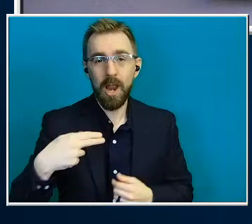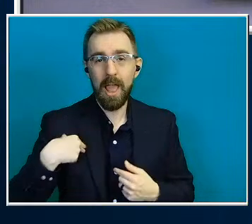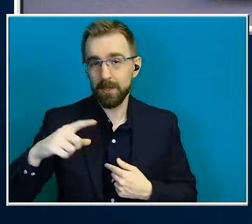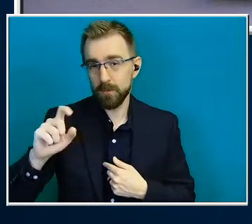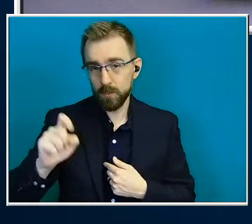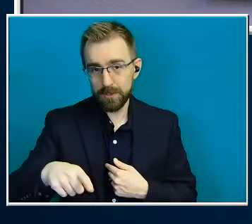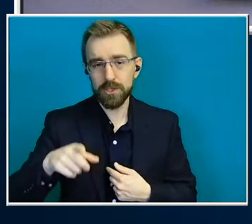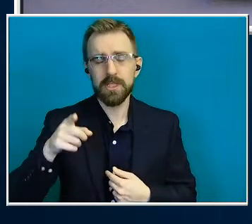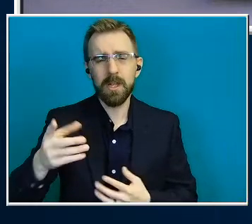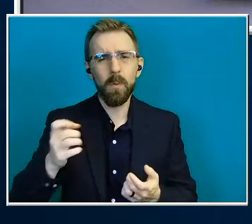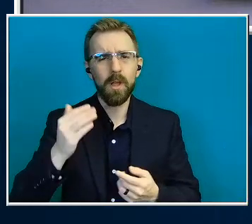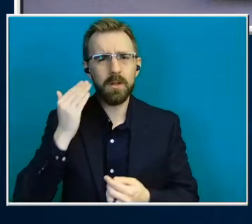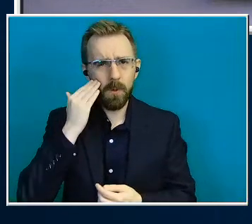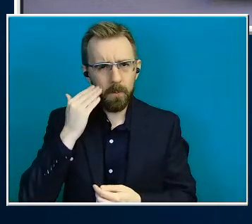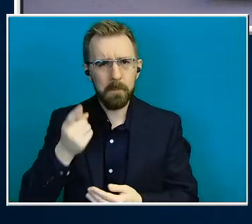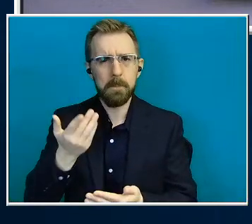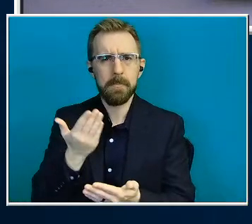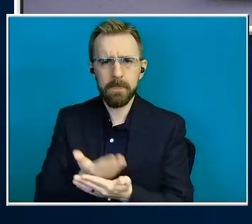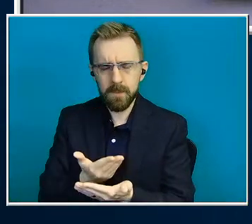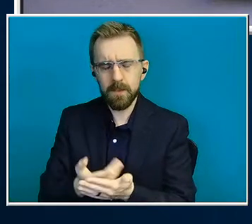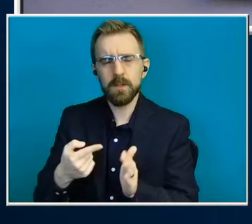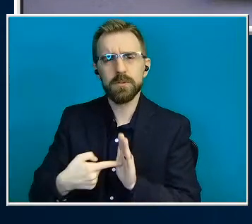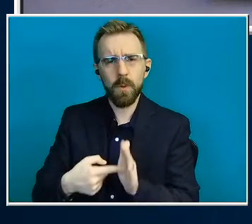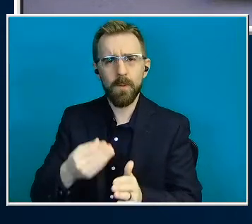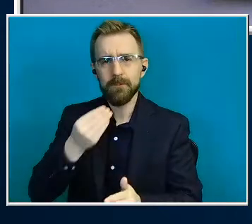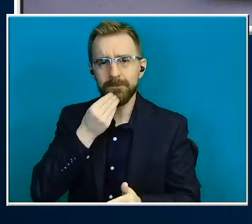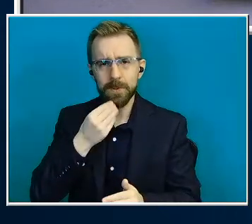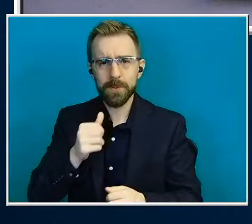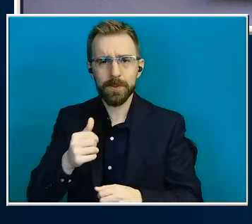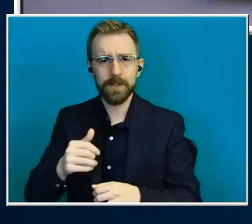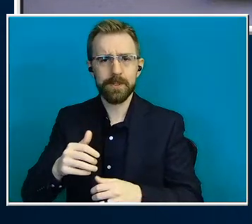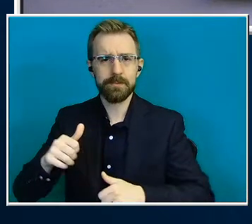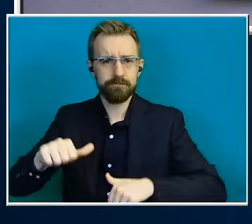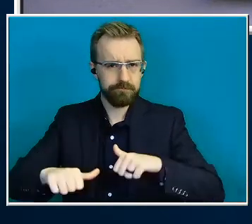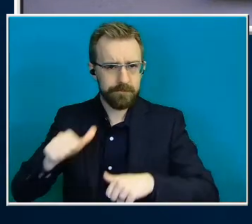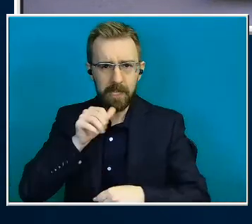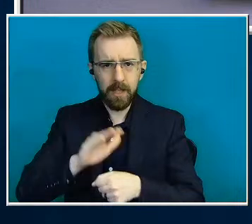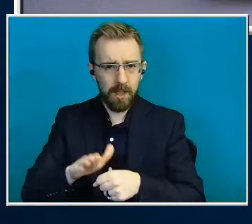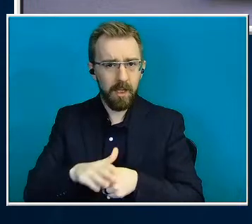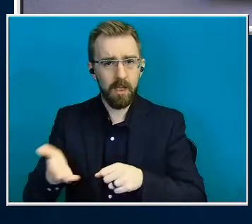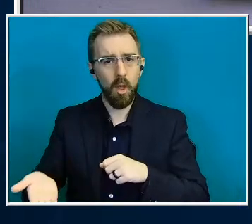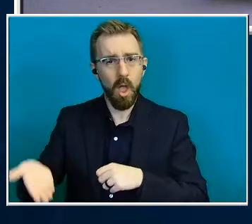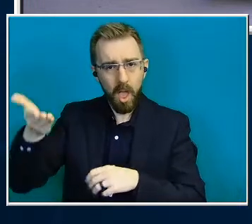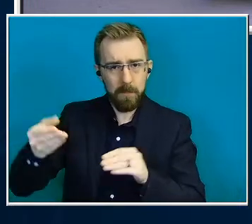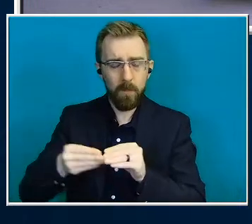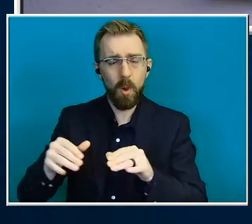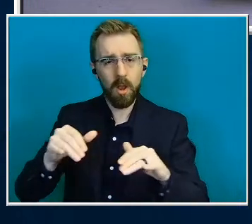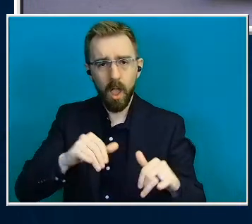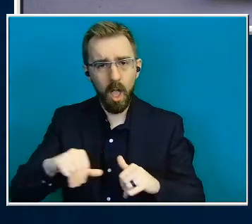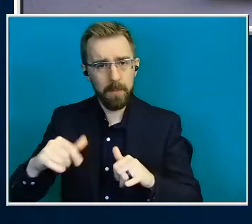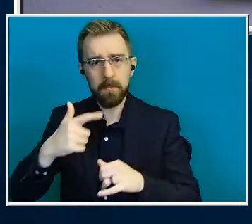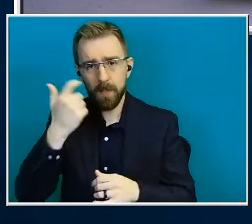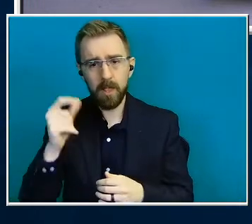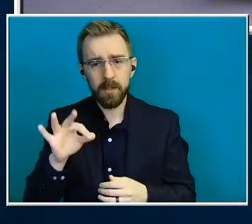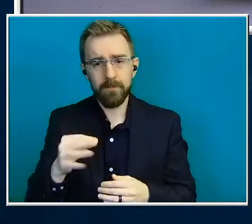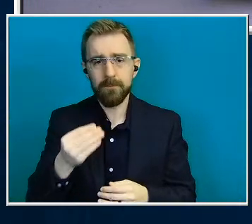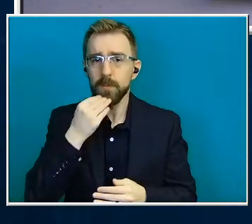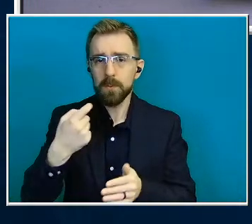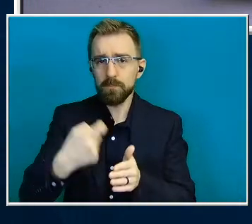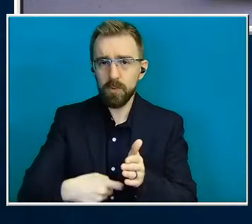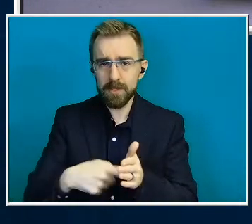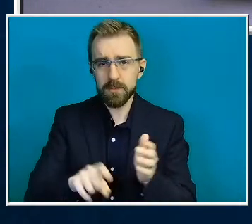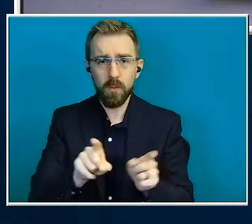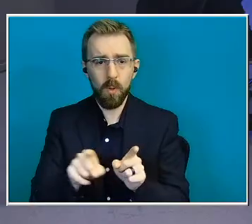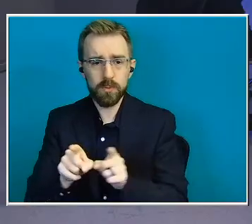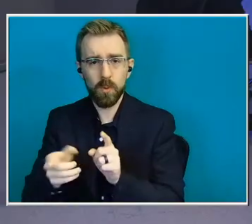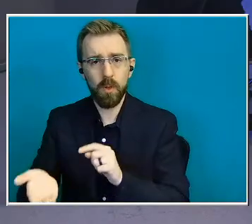there evidence to show that food insecurity has gone up and become more common because the food prices have also gone up? Oh,